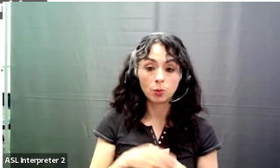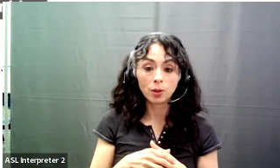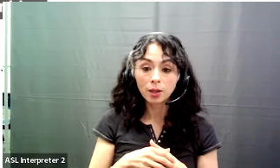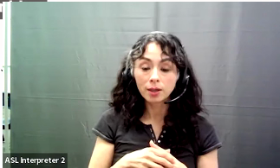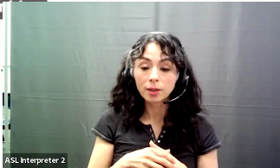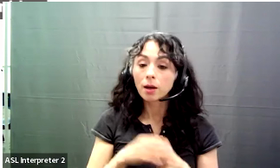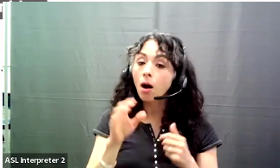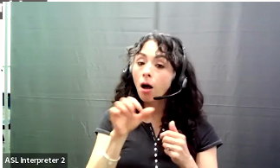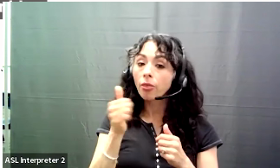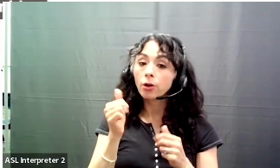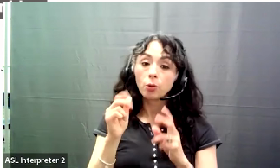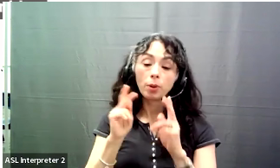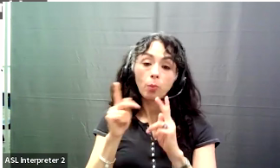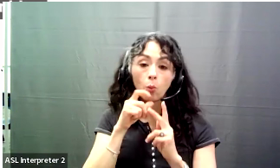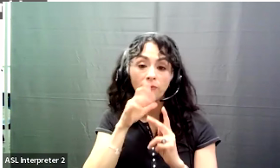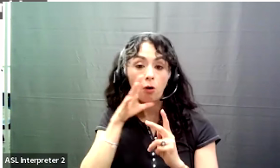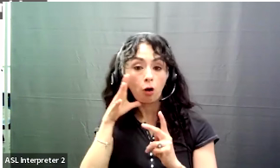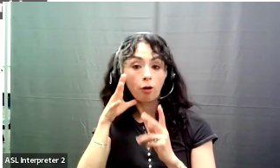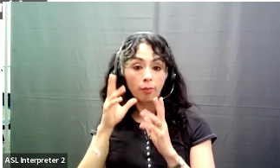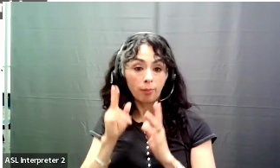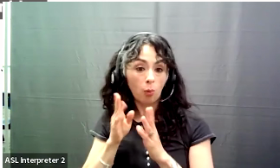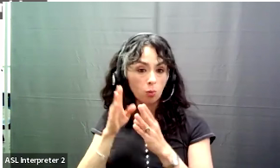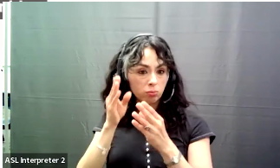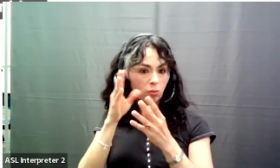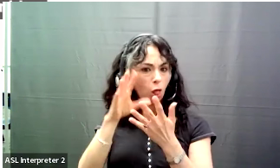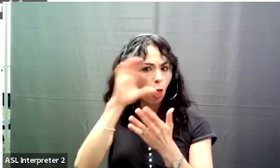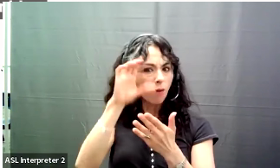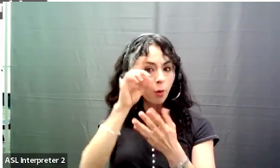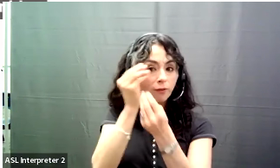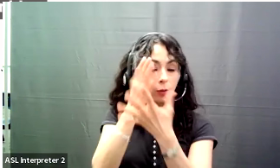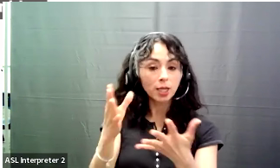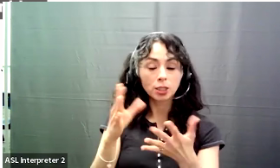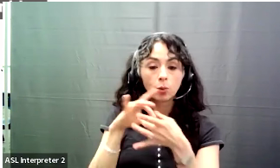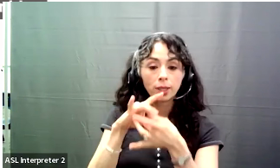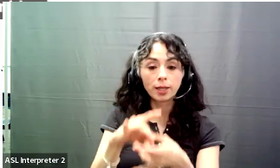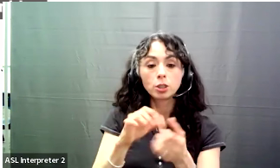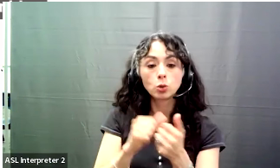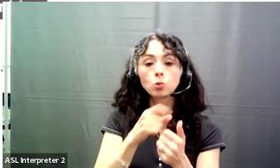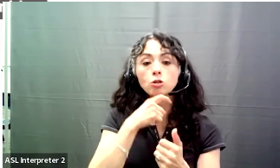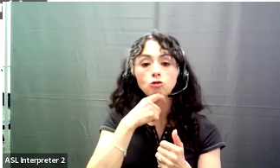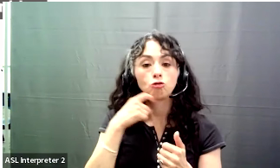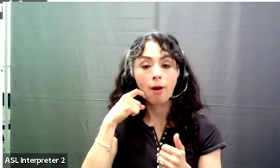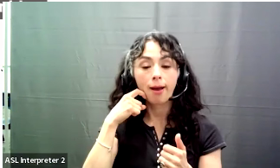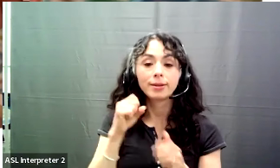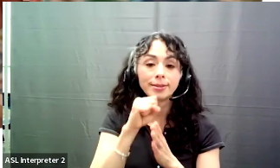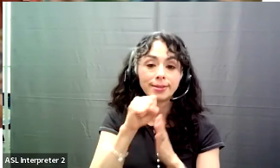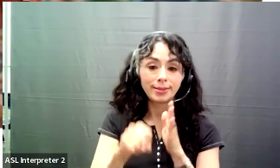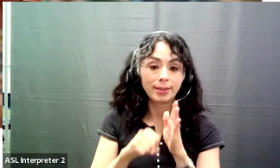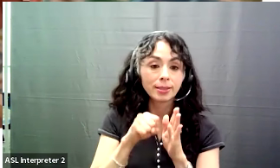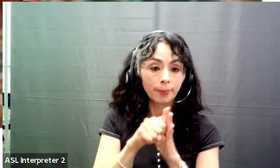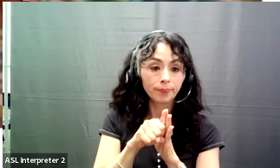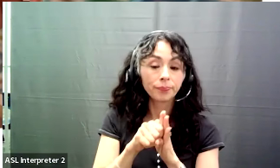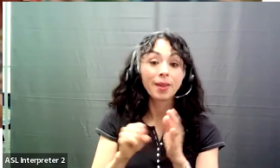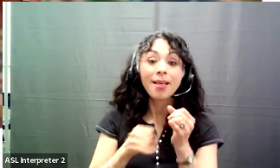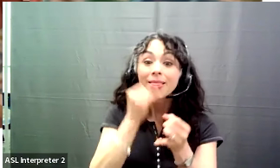other farmers that are looking for information related to the drought season. And lastly,